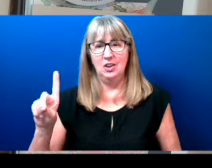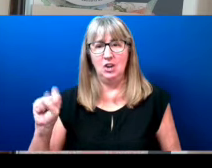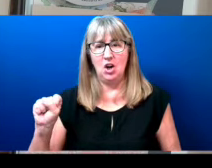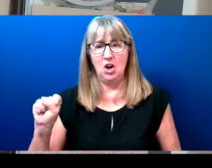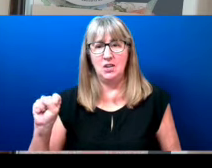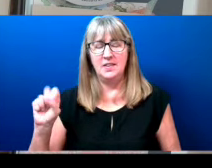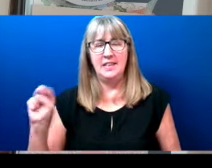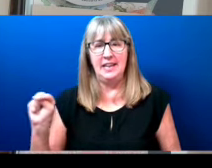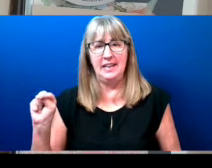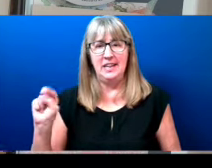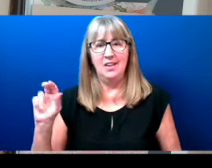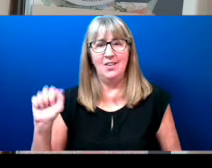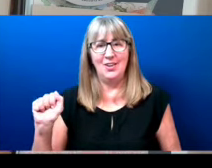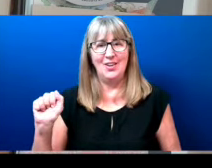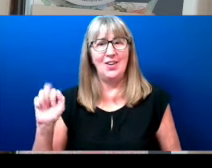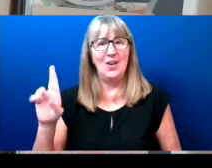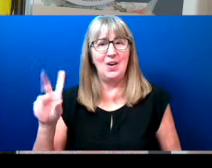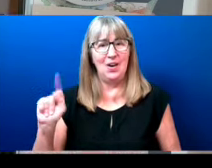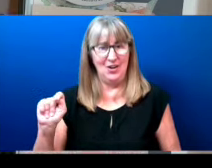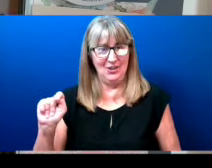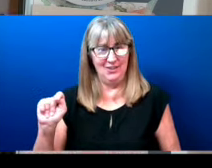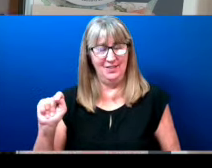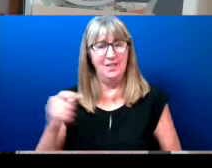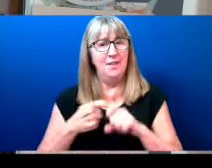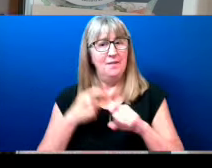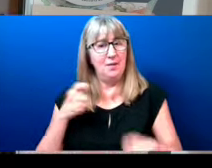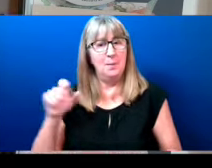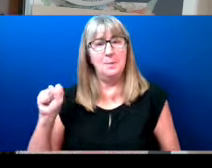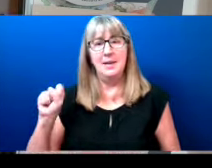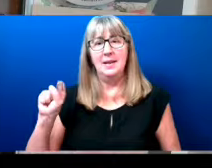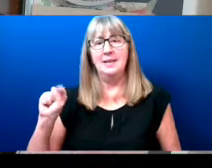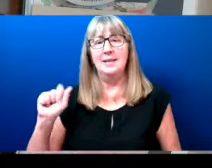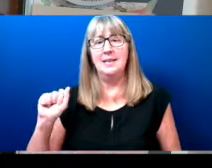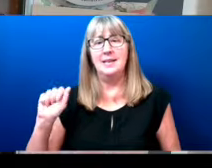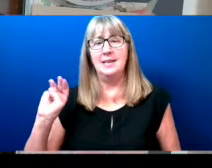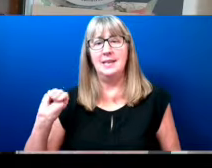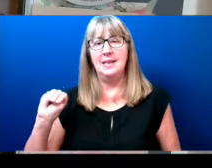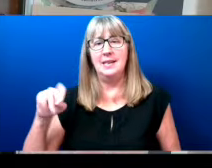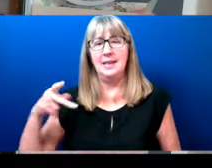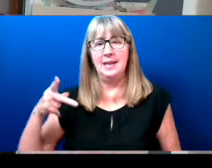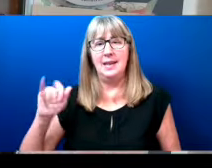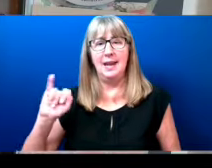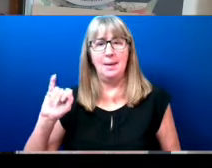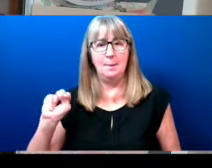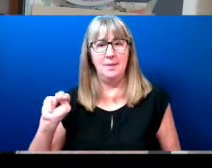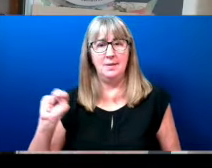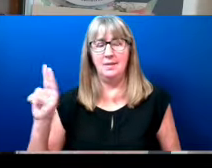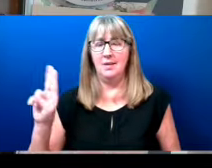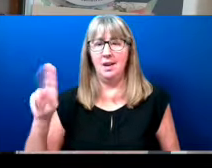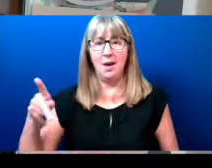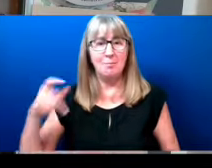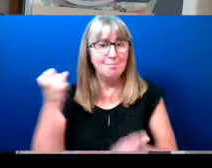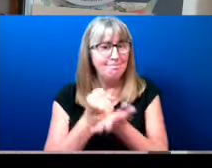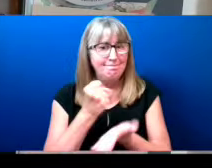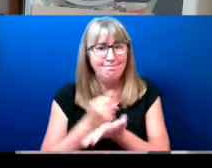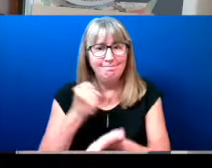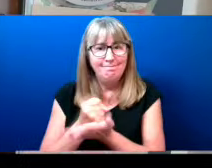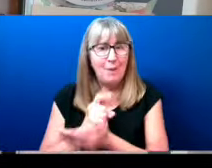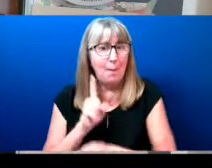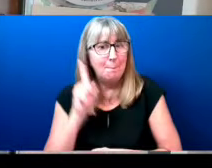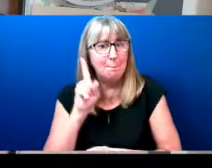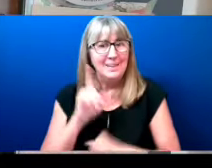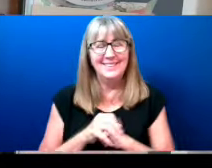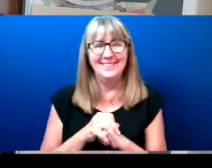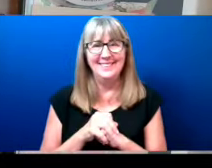excited to share what I'm going to be teaching and how you can find the products in our catalog and some tips